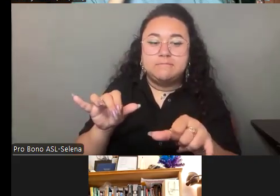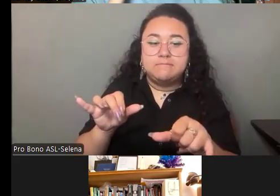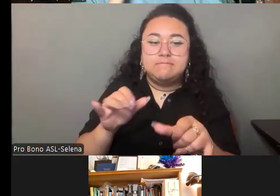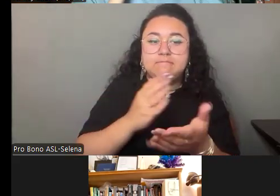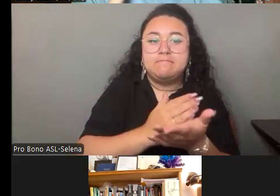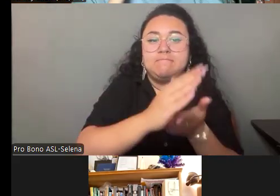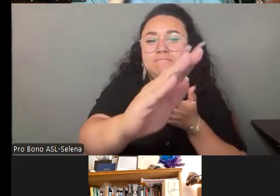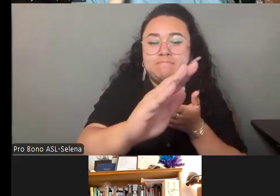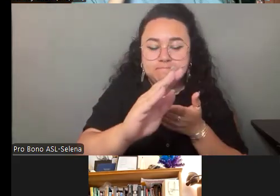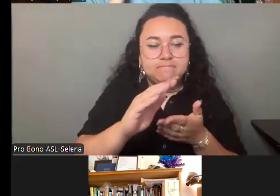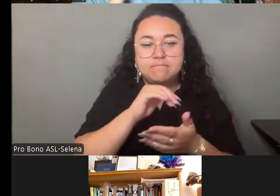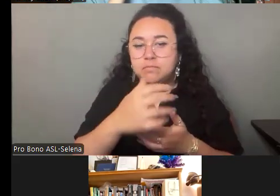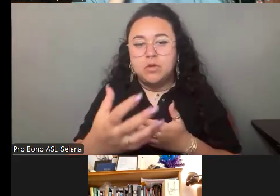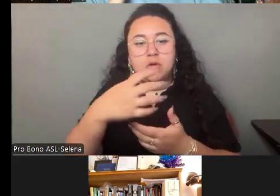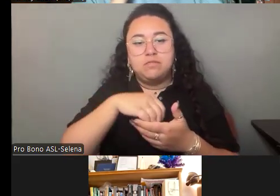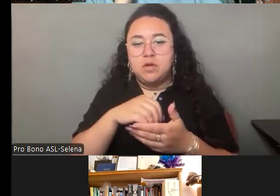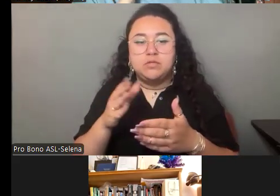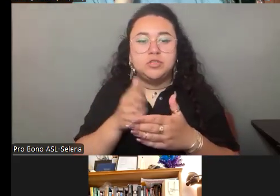precluded from being able to share that knowledge.